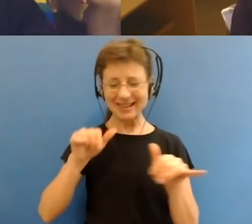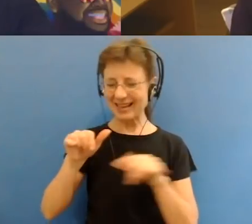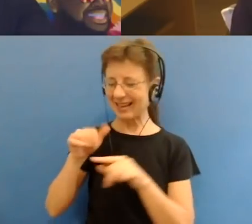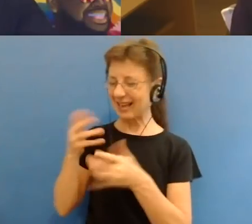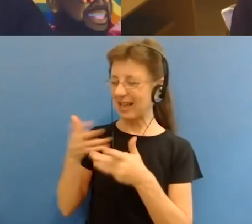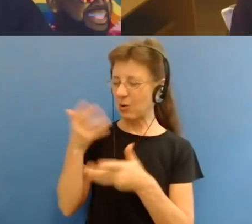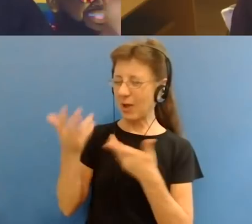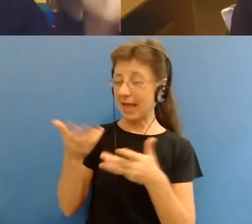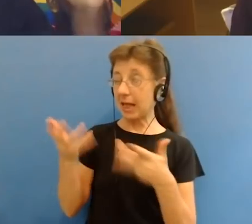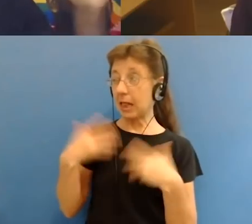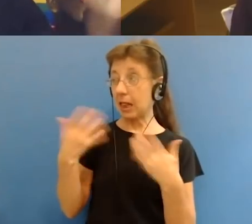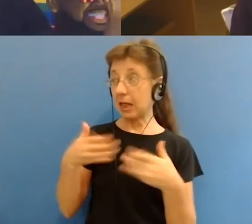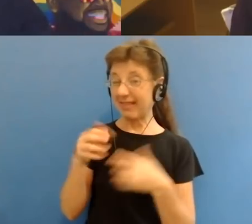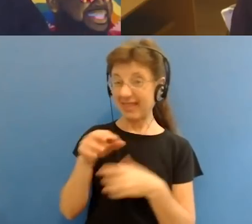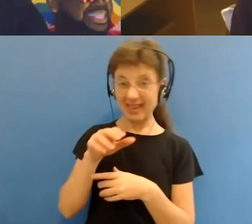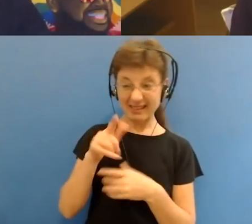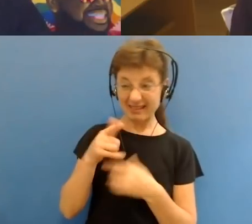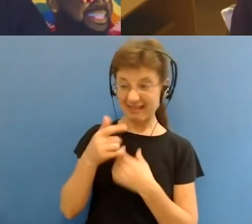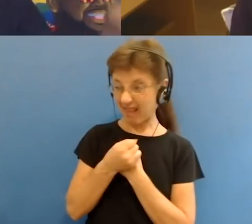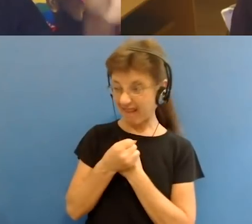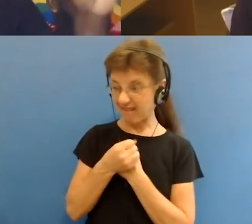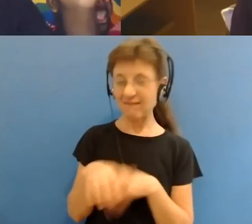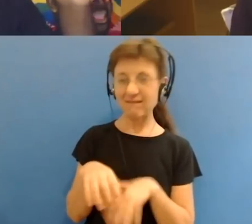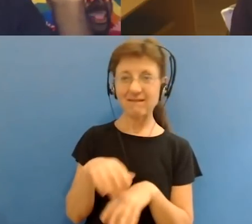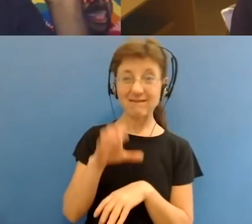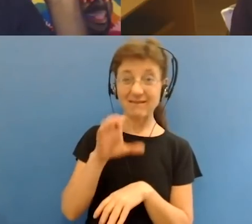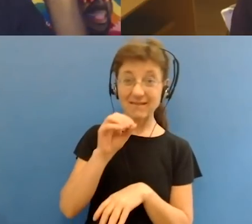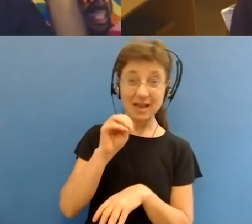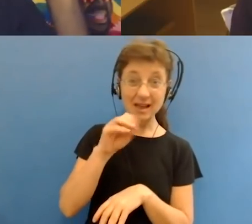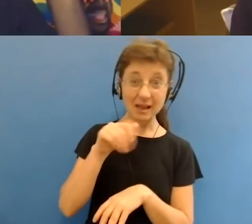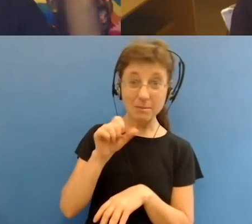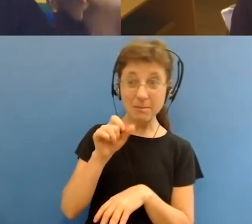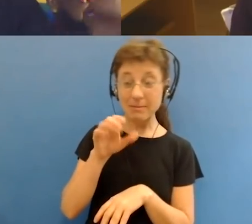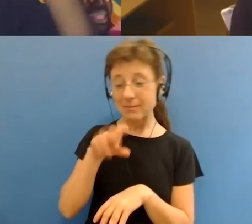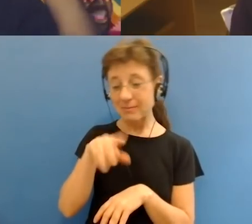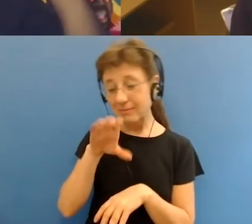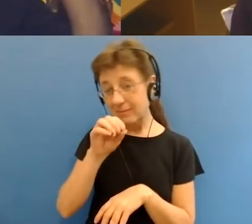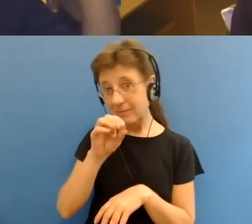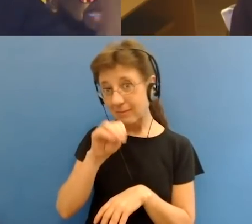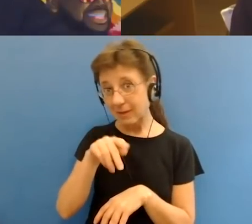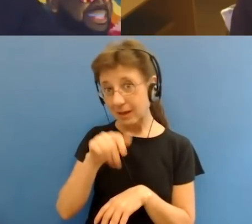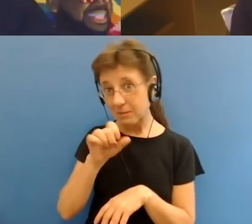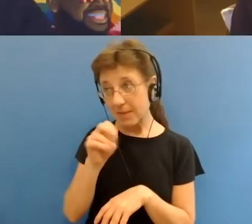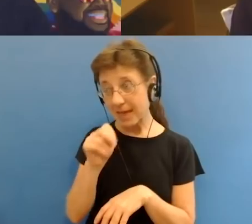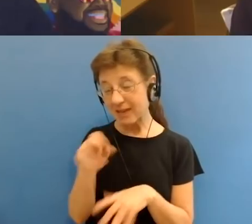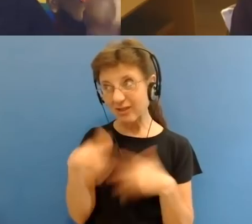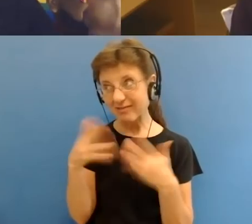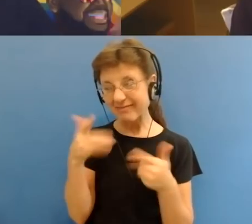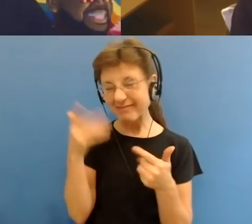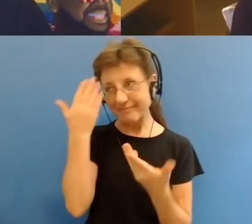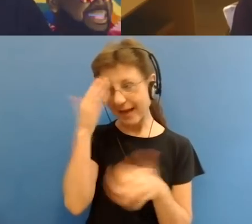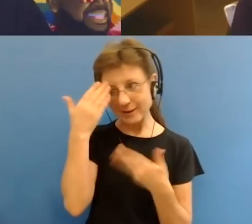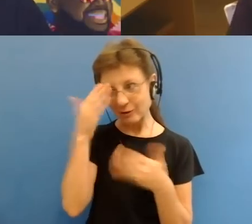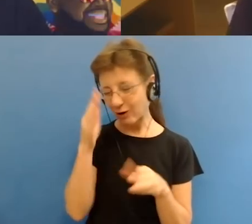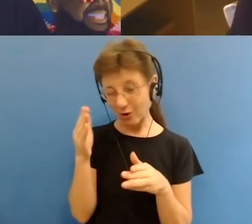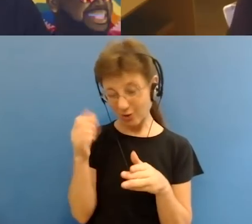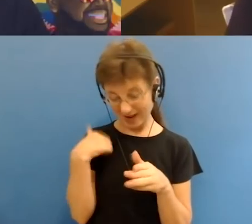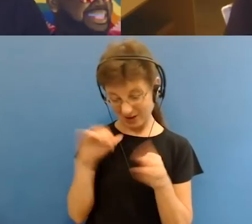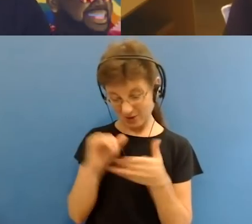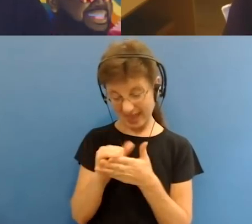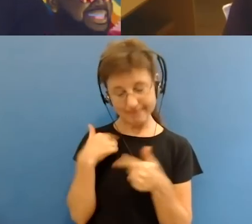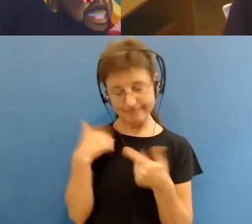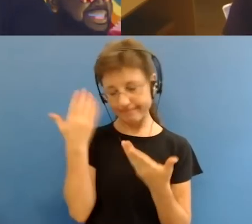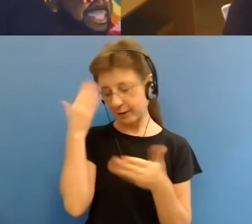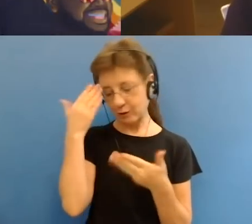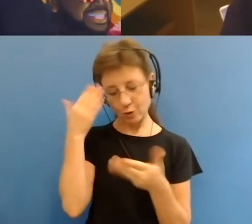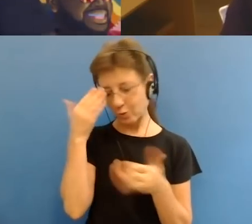this love and this compassion. And like, I don't know if I'll ever be able to do that, you know?